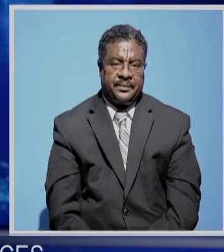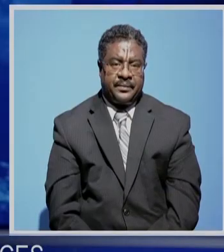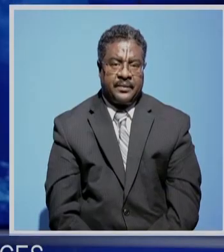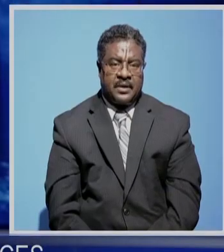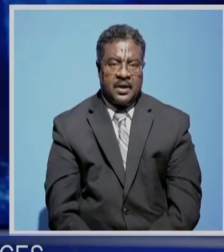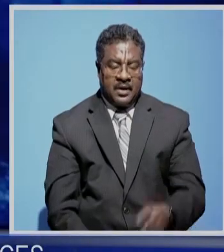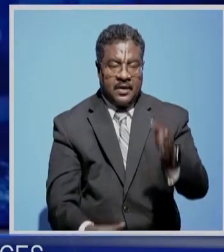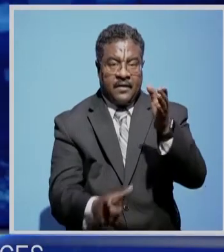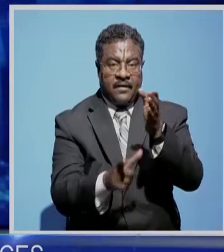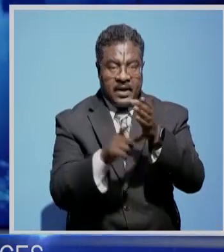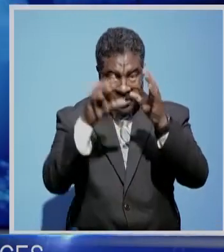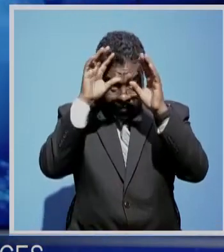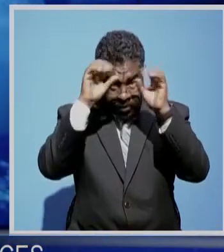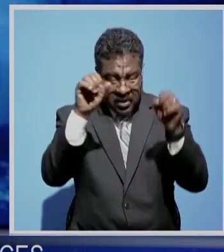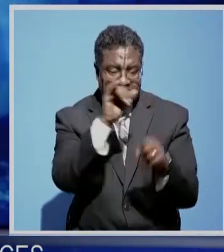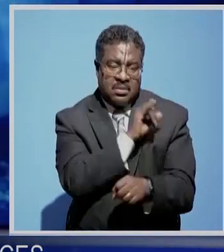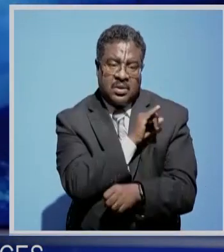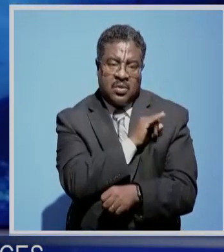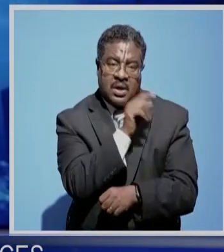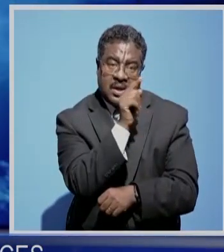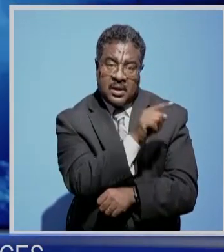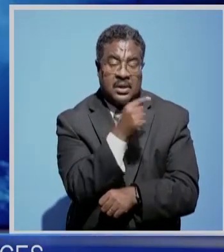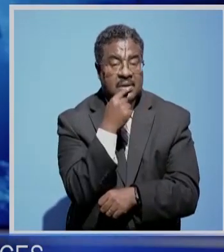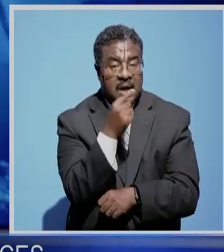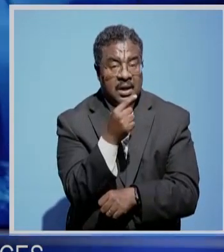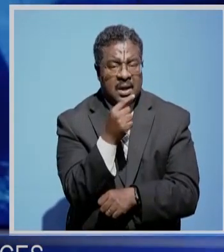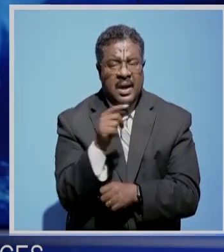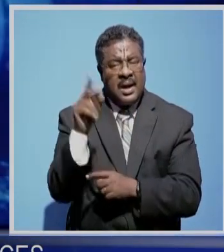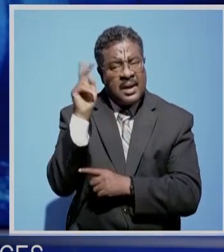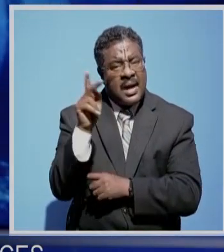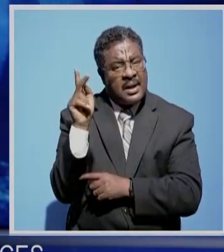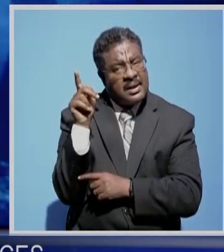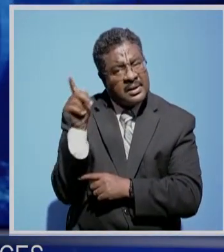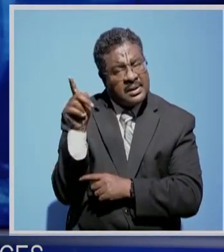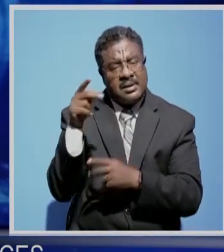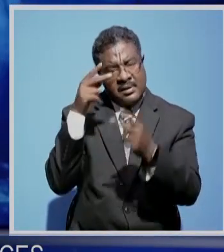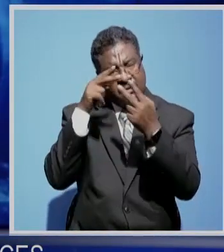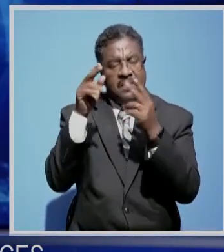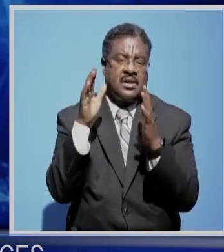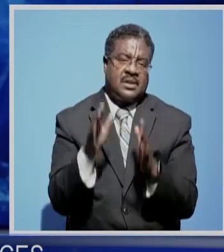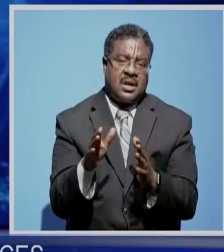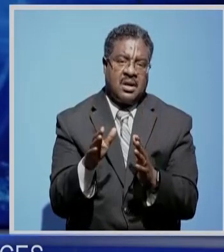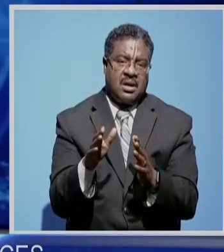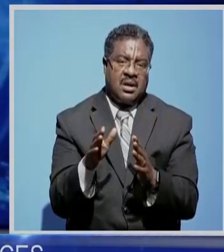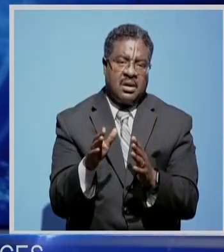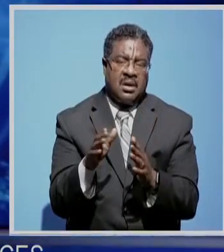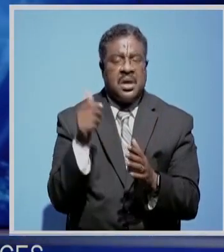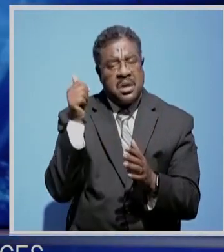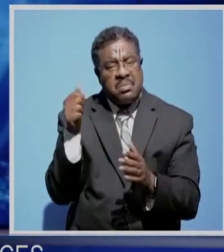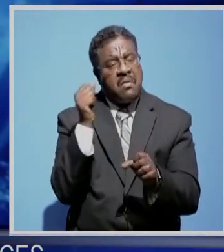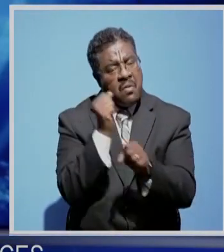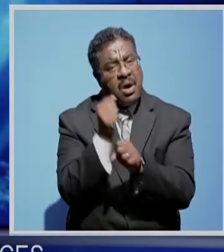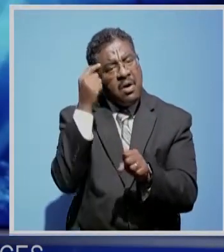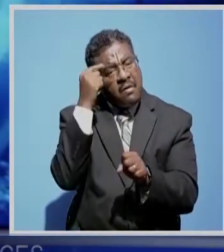Vice President Inonge Wina has described First President Kenneth Kaunda as a visionary who worked for the improvement of the welfare of the